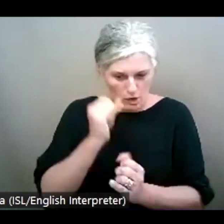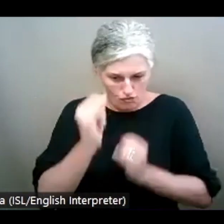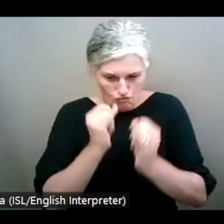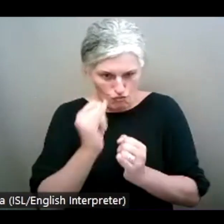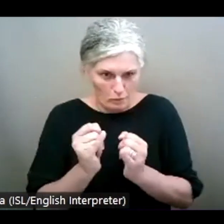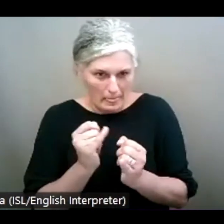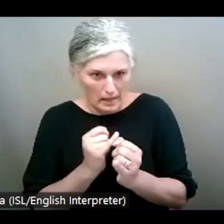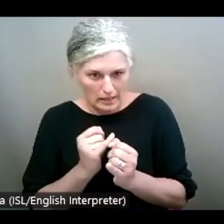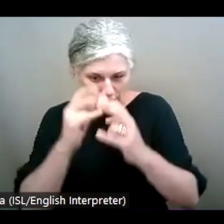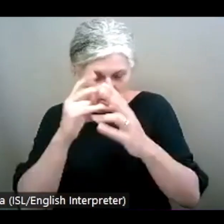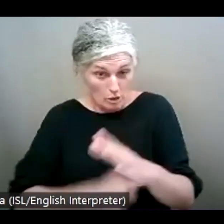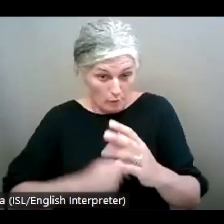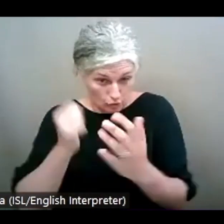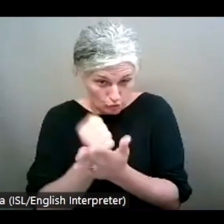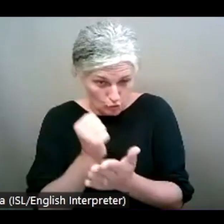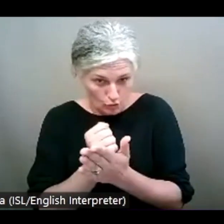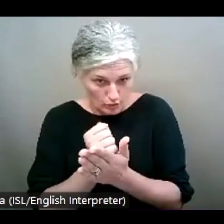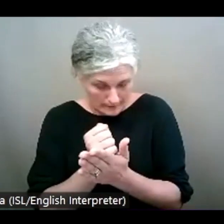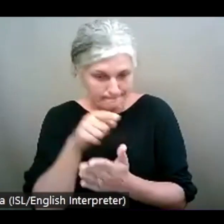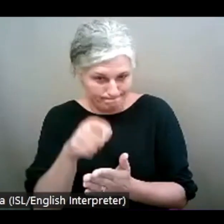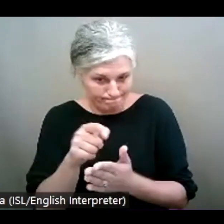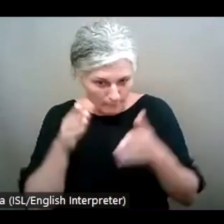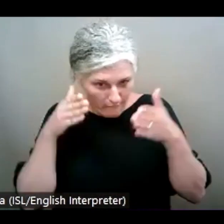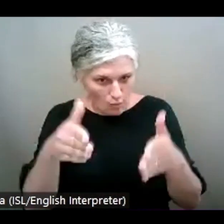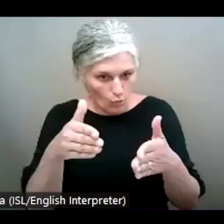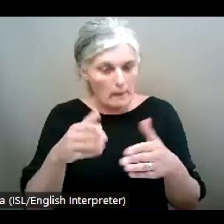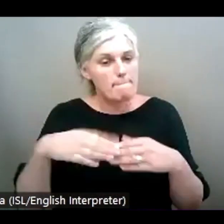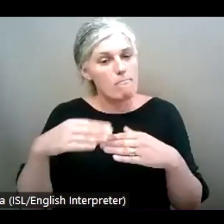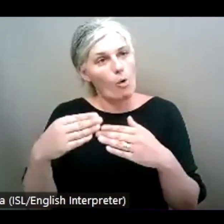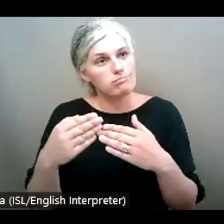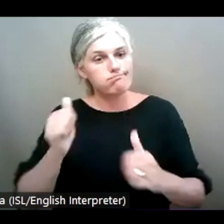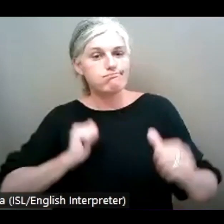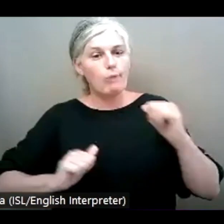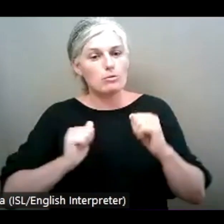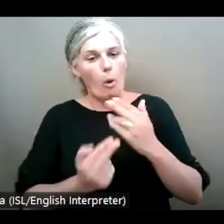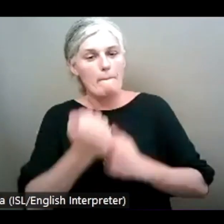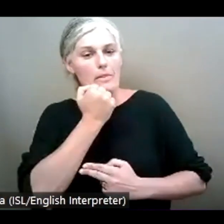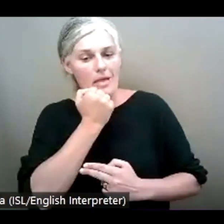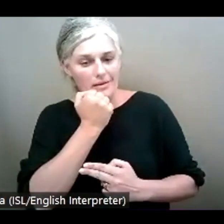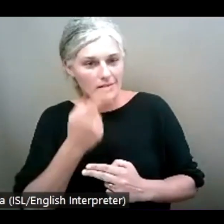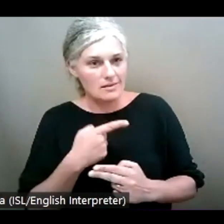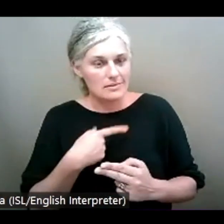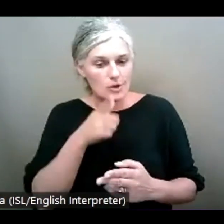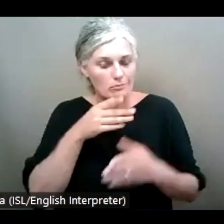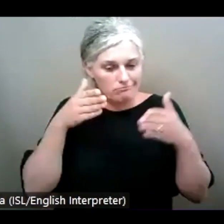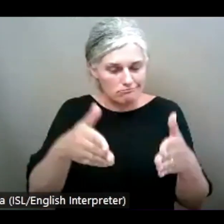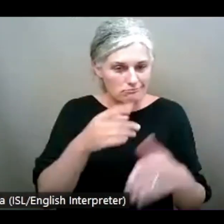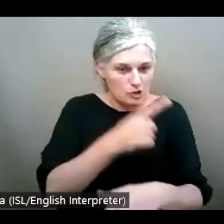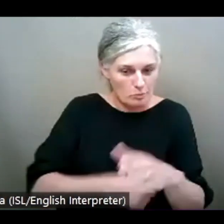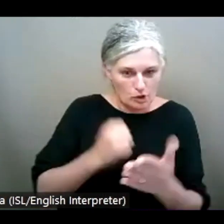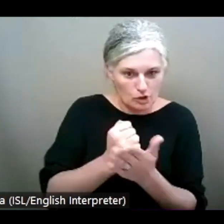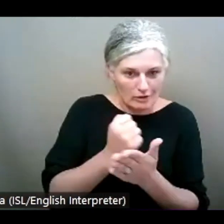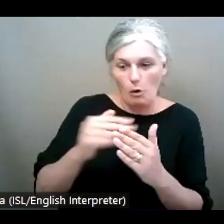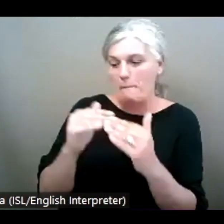disability studies, critical disability studies, which is it's a more modern, updated version of disability studies, looking at disability studies from a